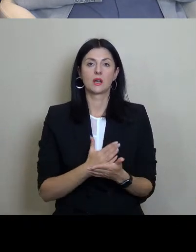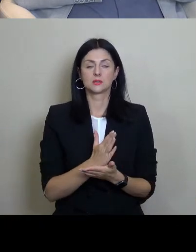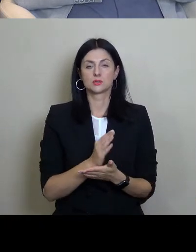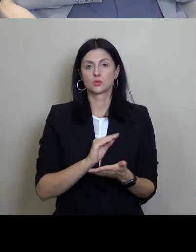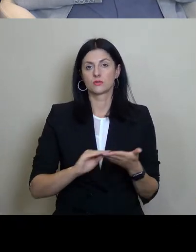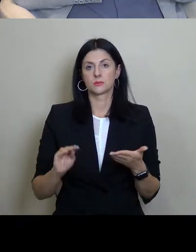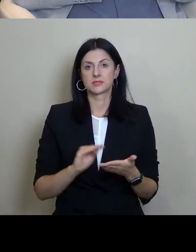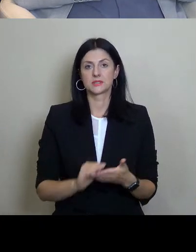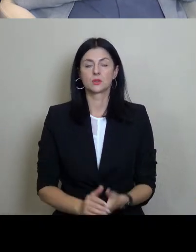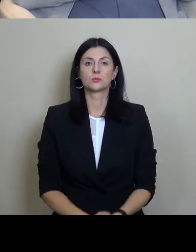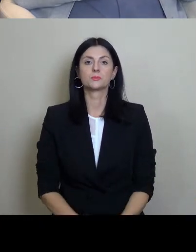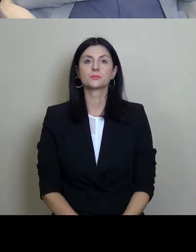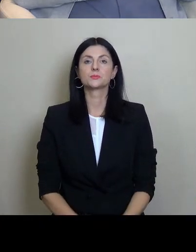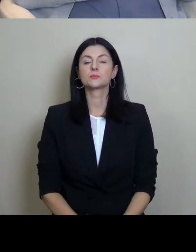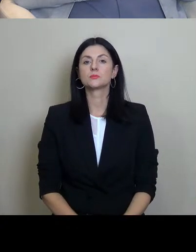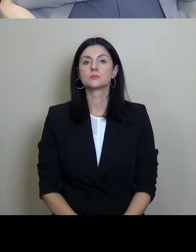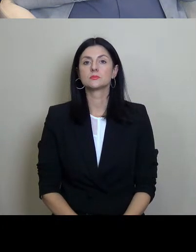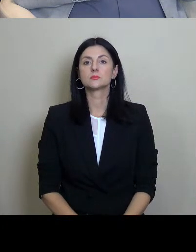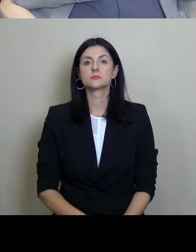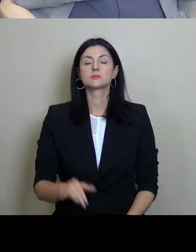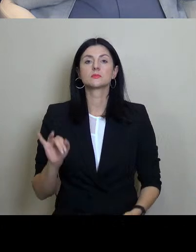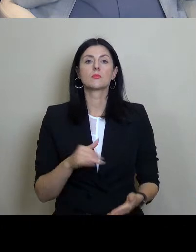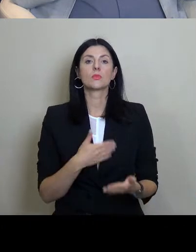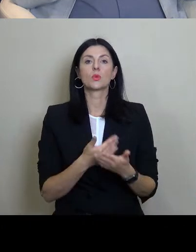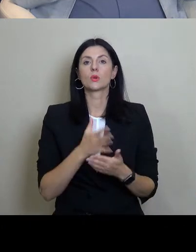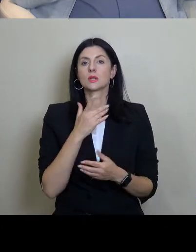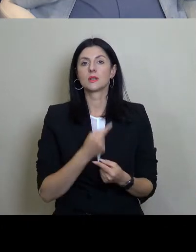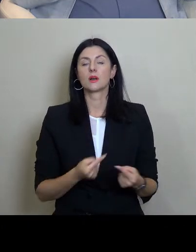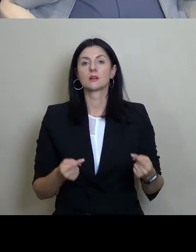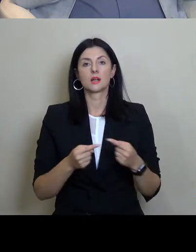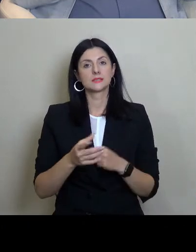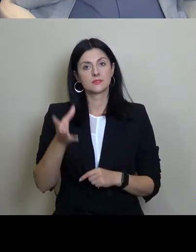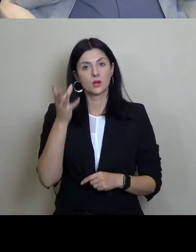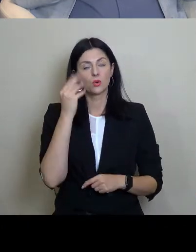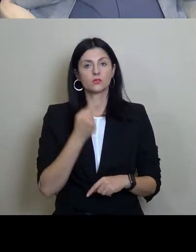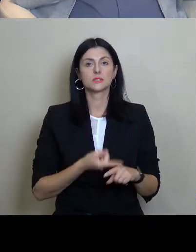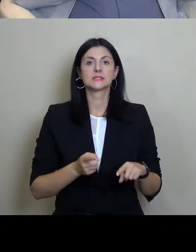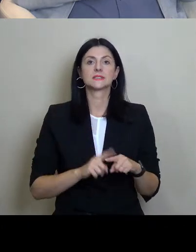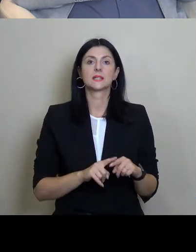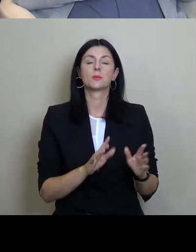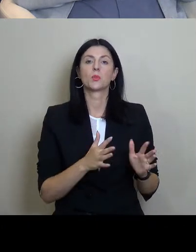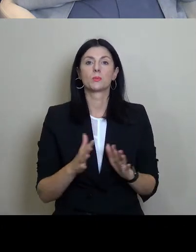not clearly stated. So